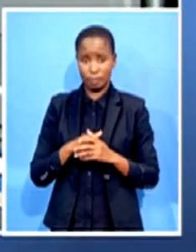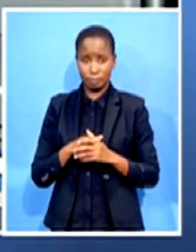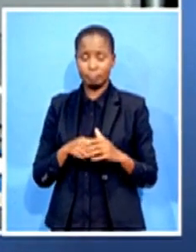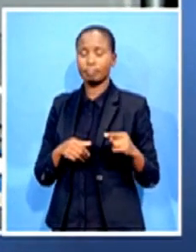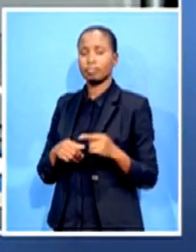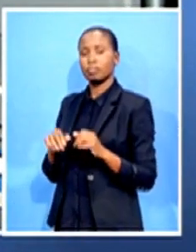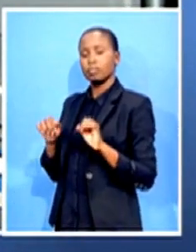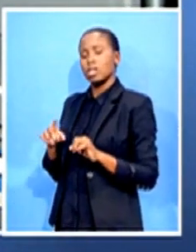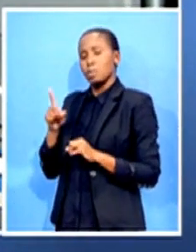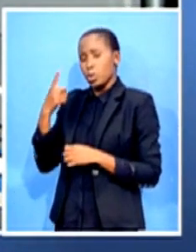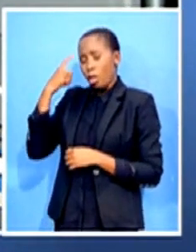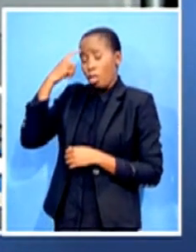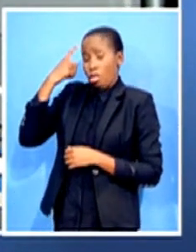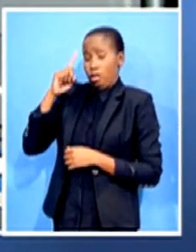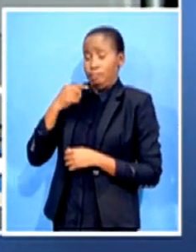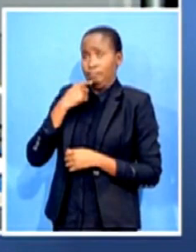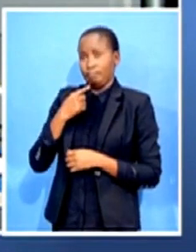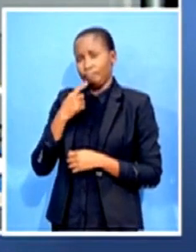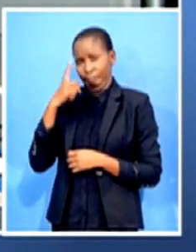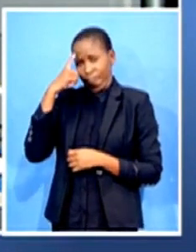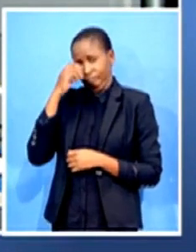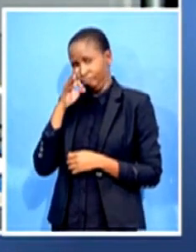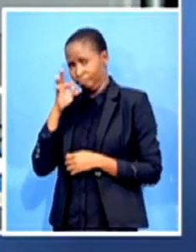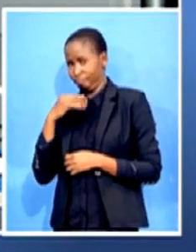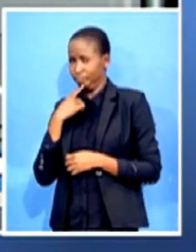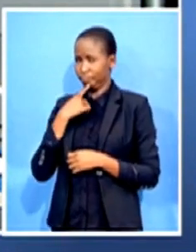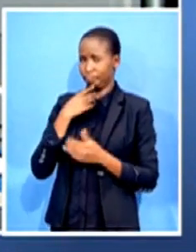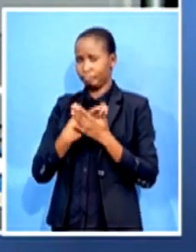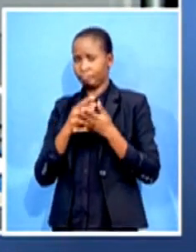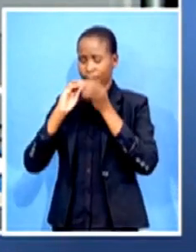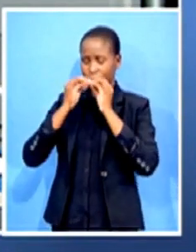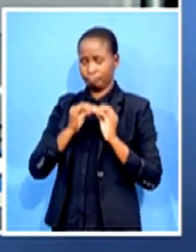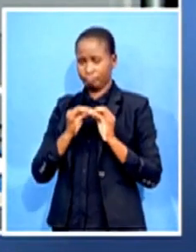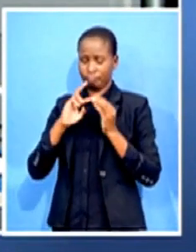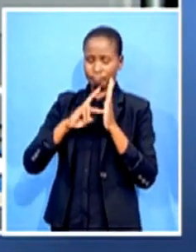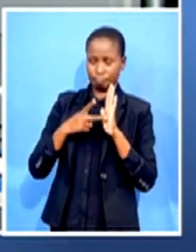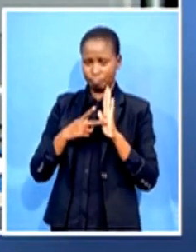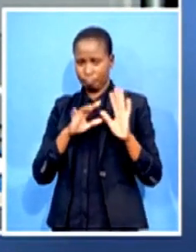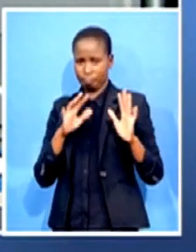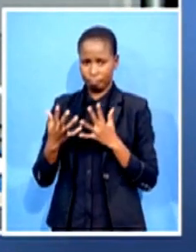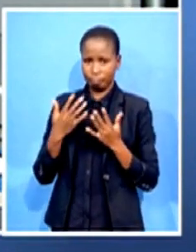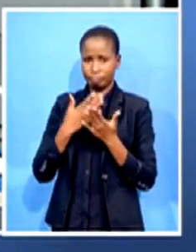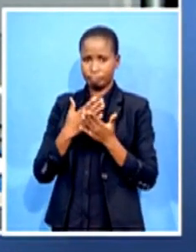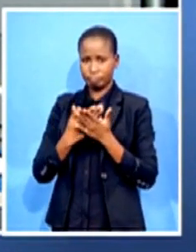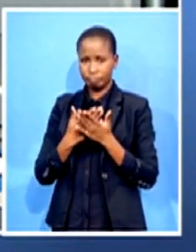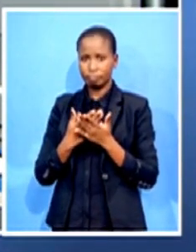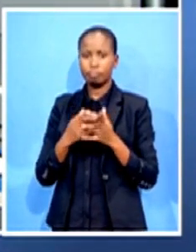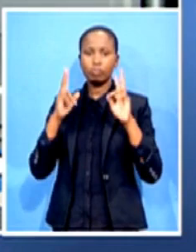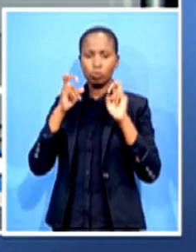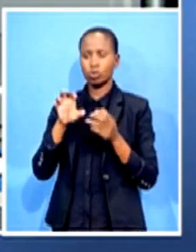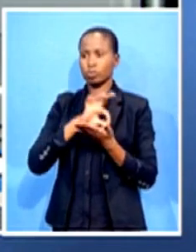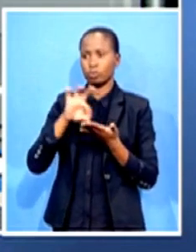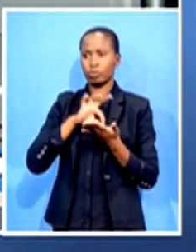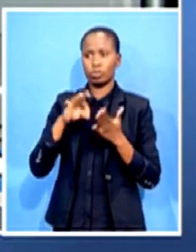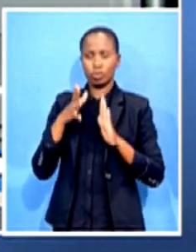what can be put in place in order to cushion domestic workers? Because, look, we don't know what the future holds. There's so